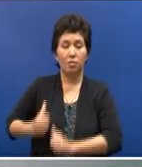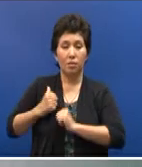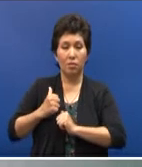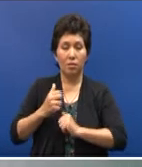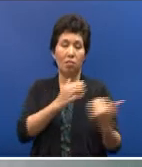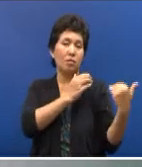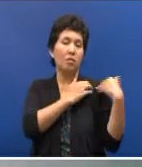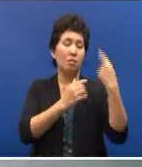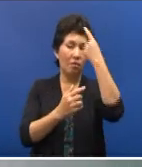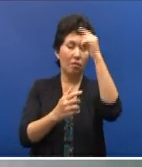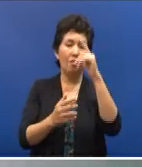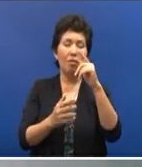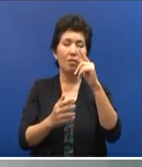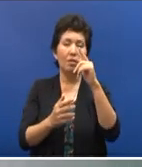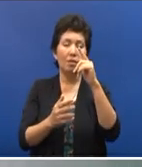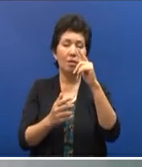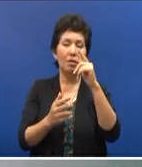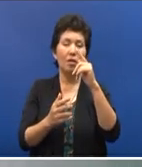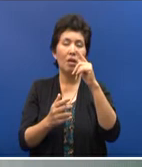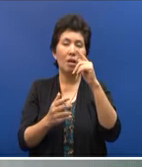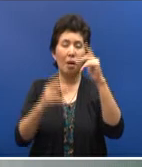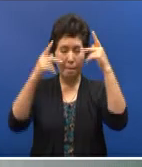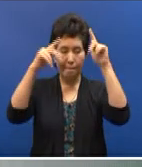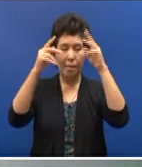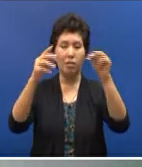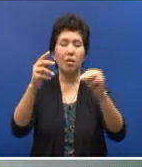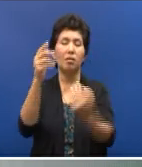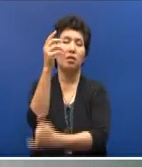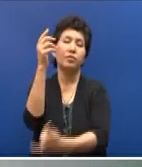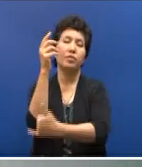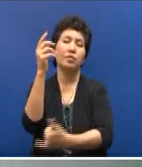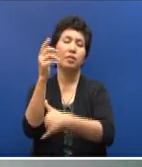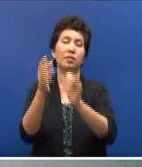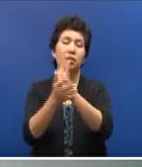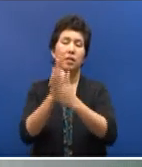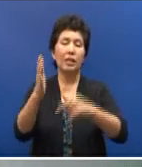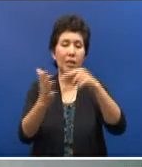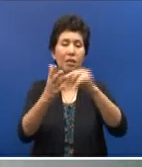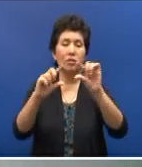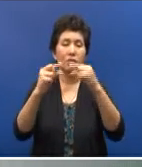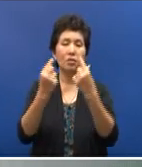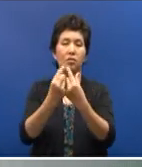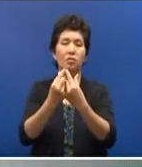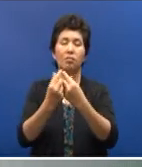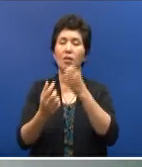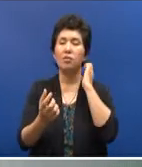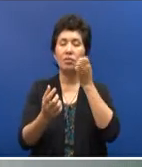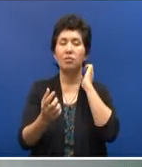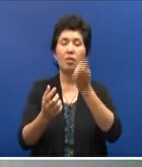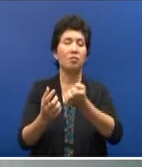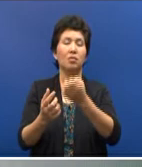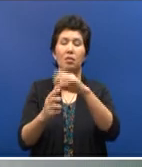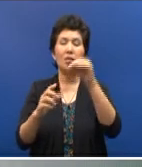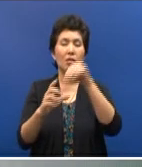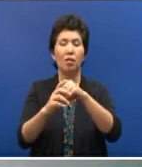are responsible for the governance and also defense of the state. Okay, so this group excels in politics and